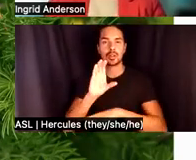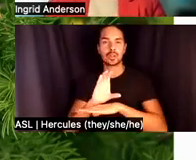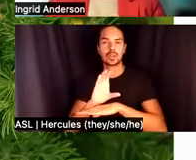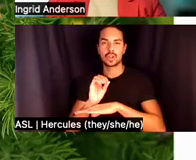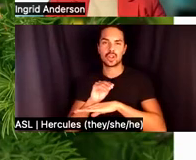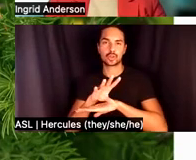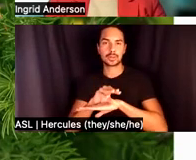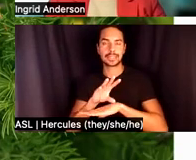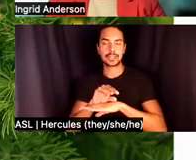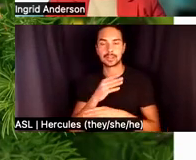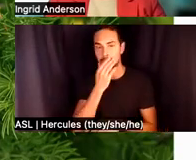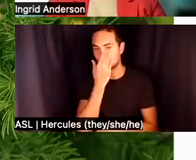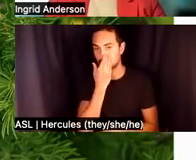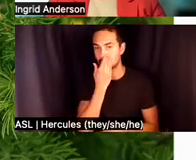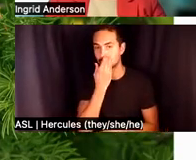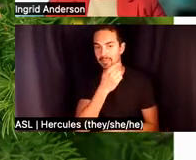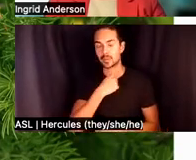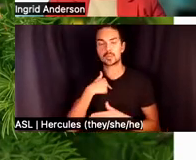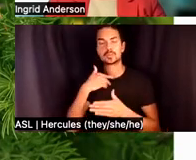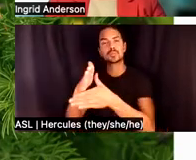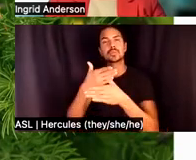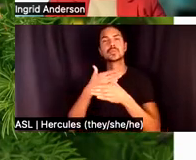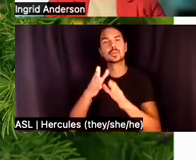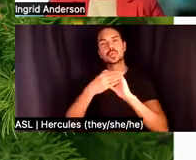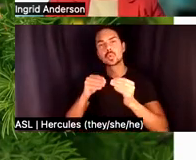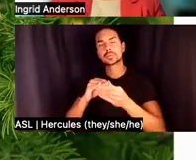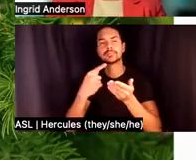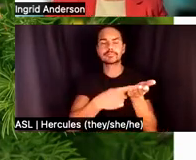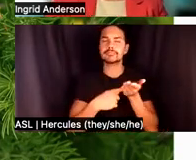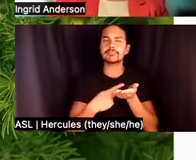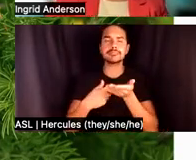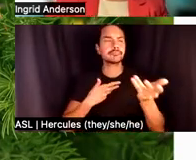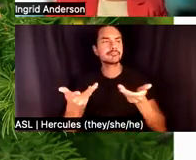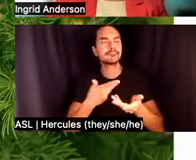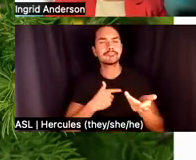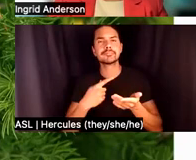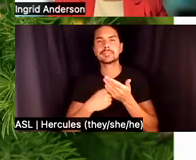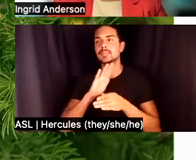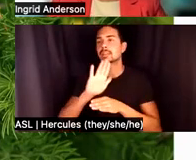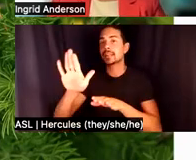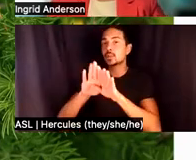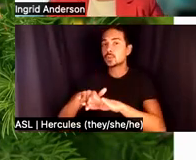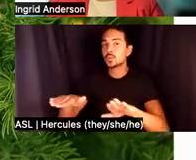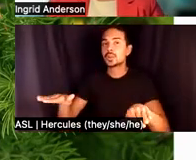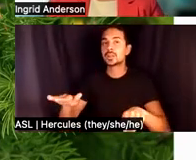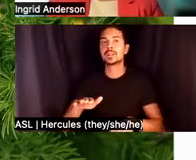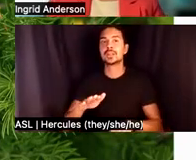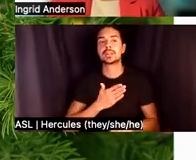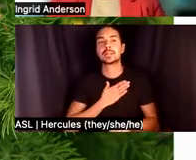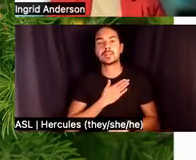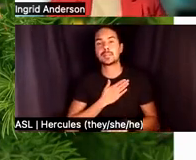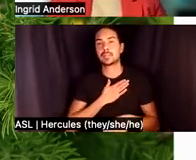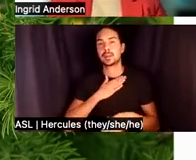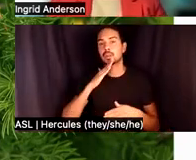were just kind of sharing stories about, they were sharing stories about their children who are much older than my daughter.